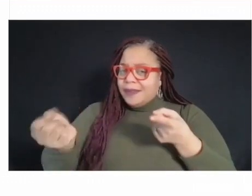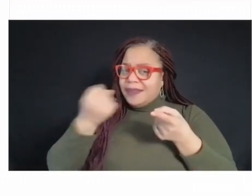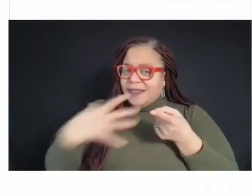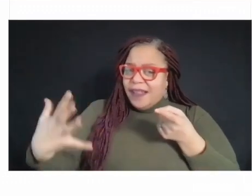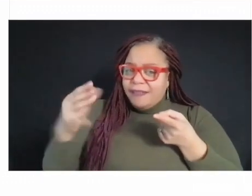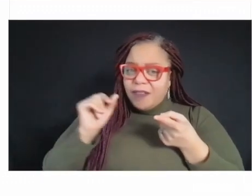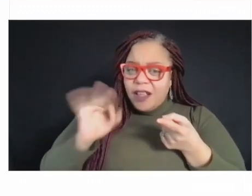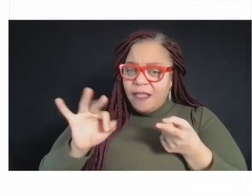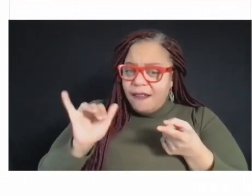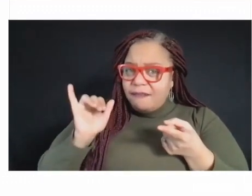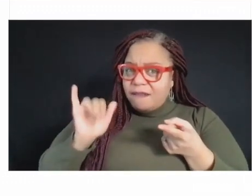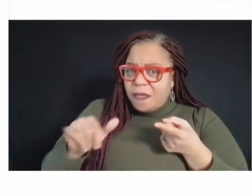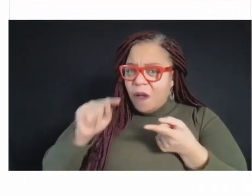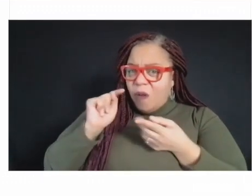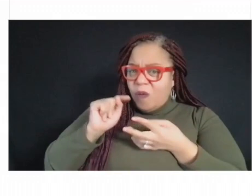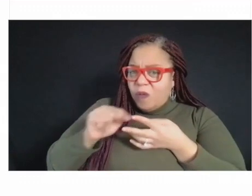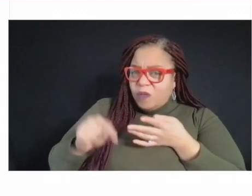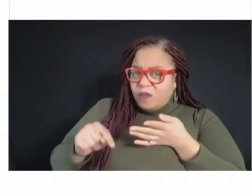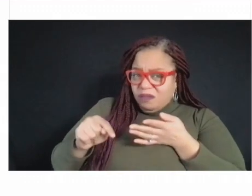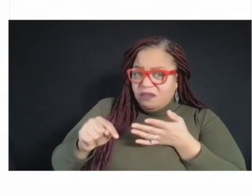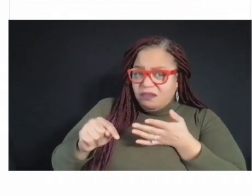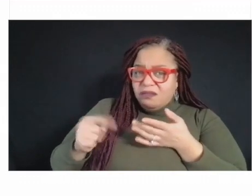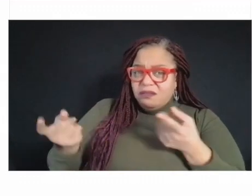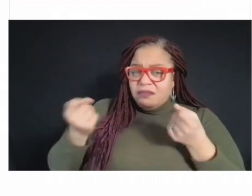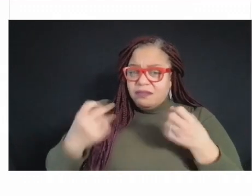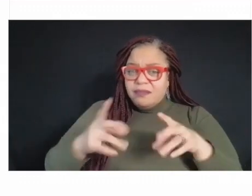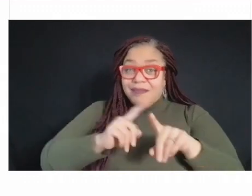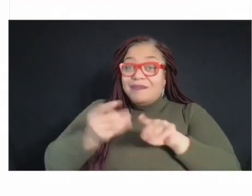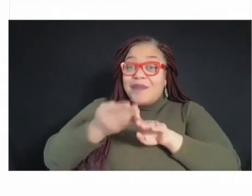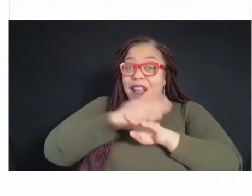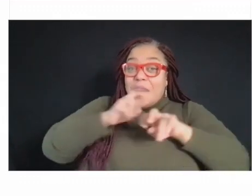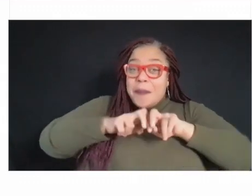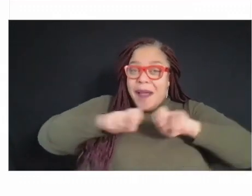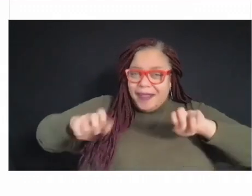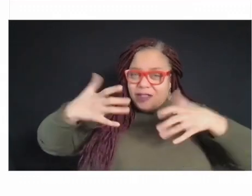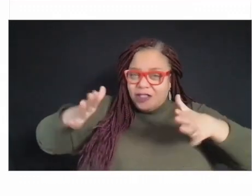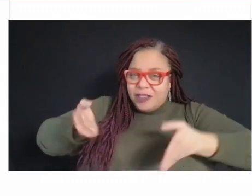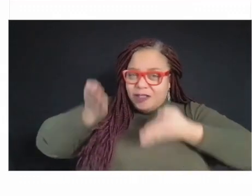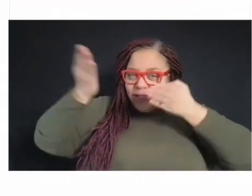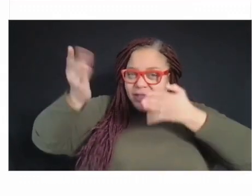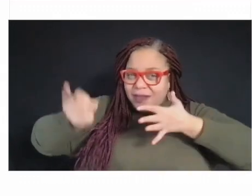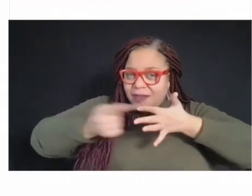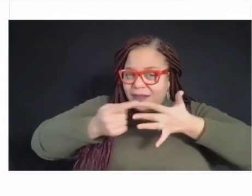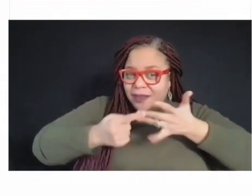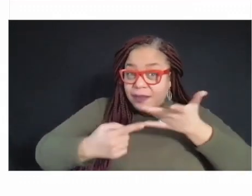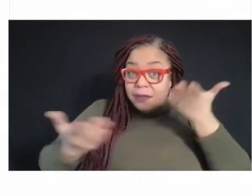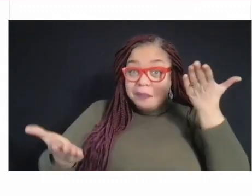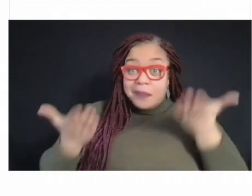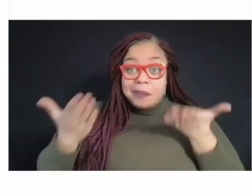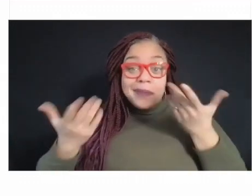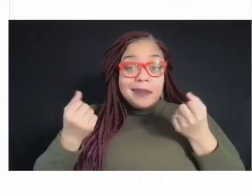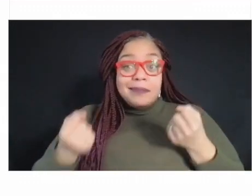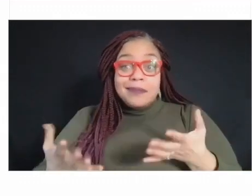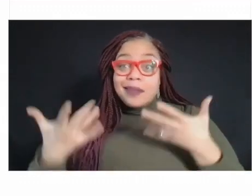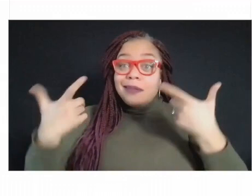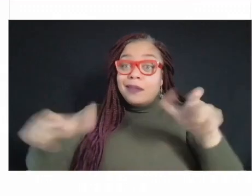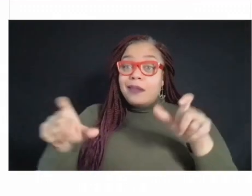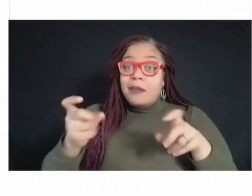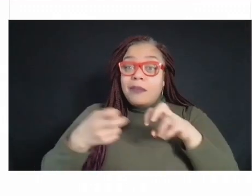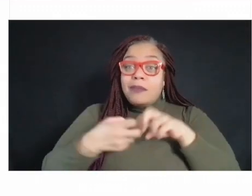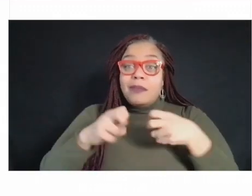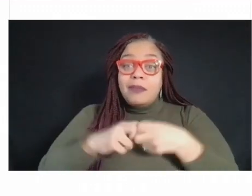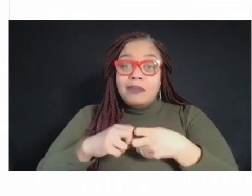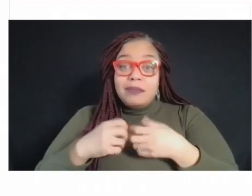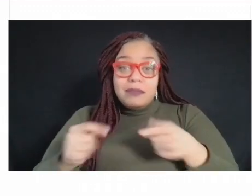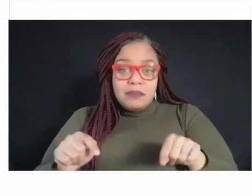the prior panelists suggested may be some of the main problems here. And in fact, this is supported by a recent